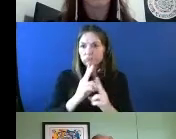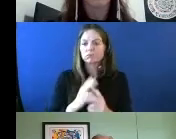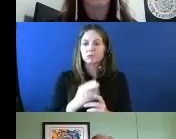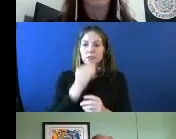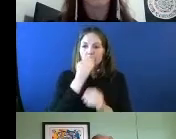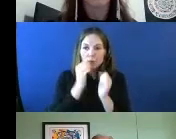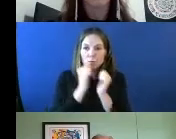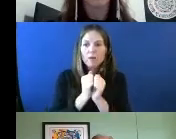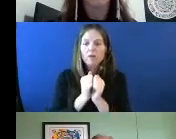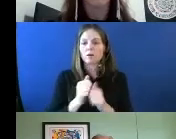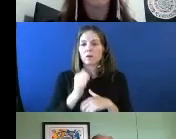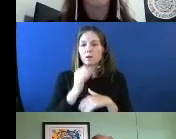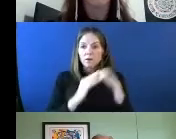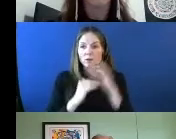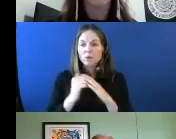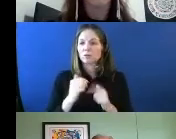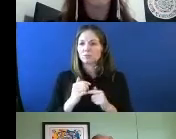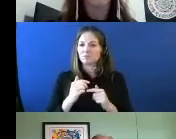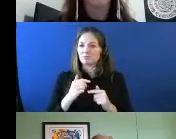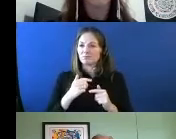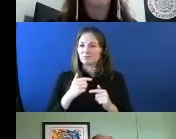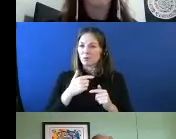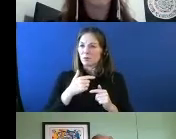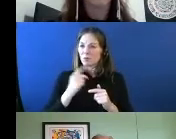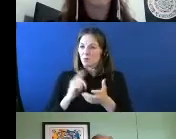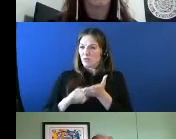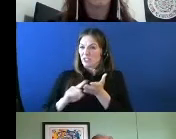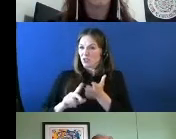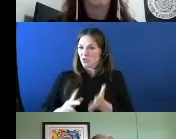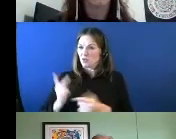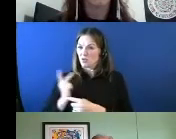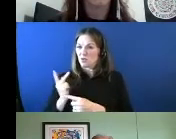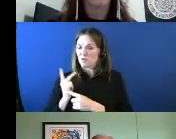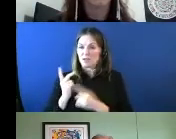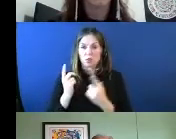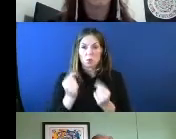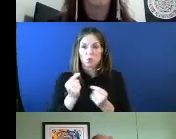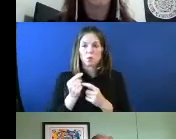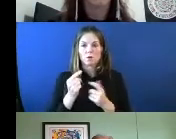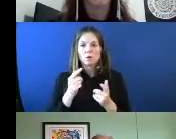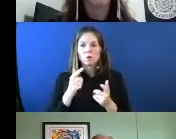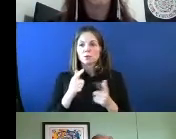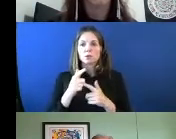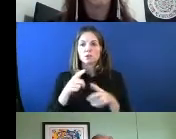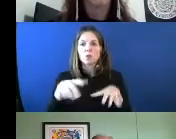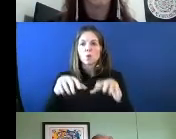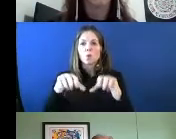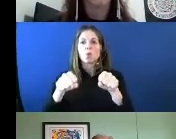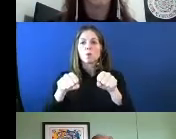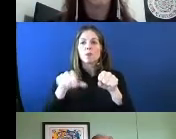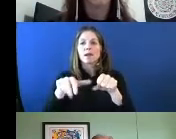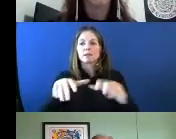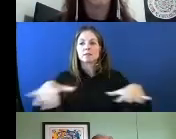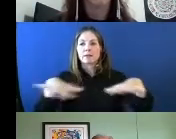for the participants to share their experiences with us and receiving that story